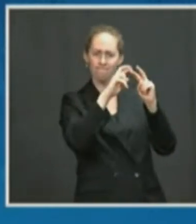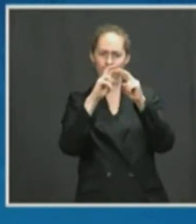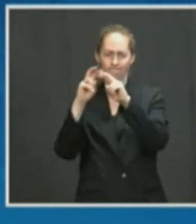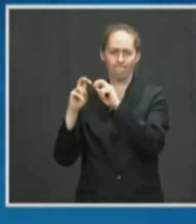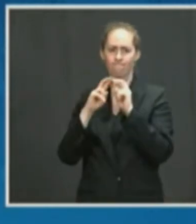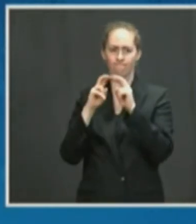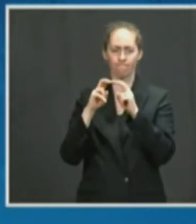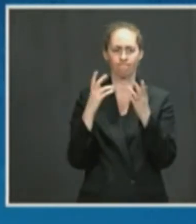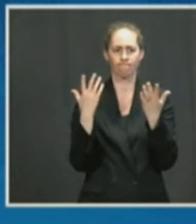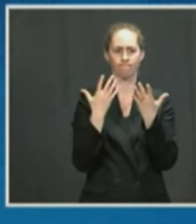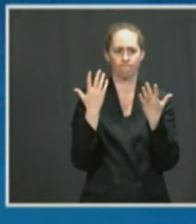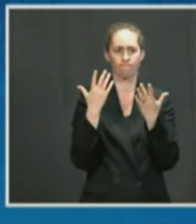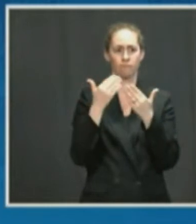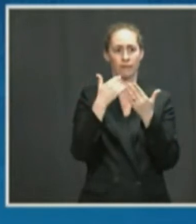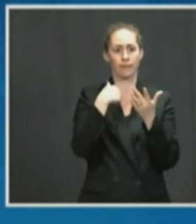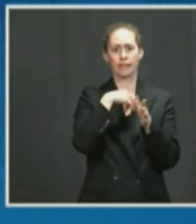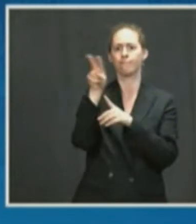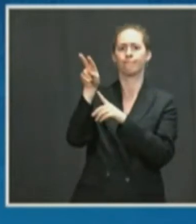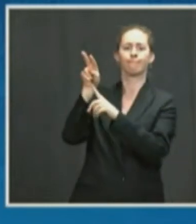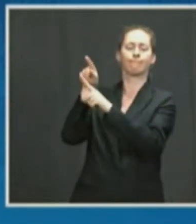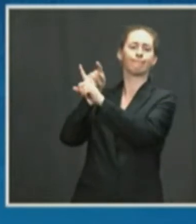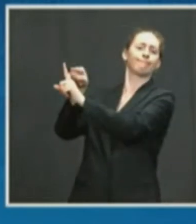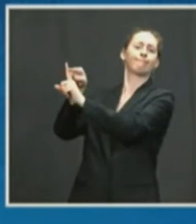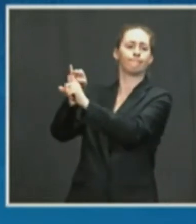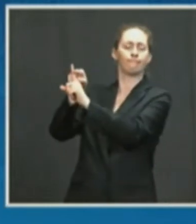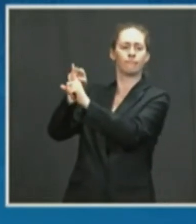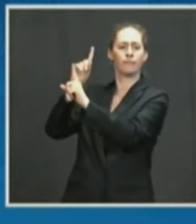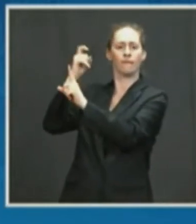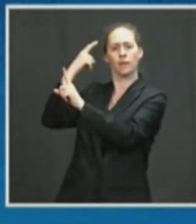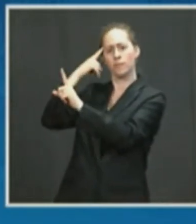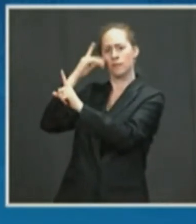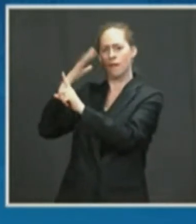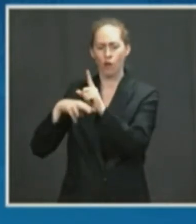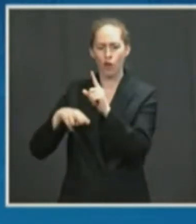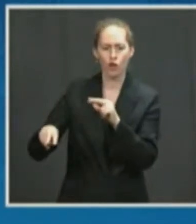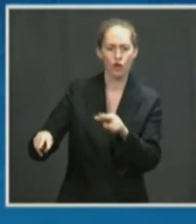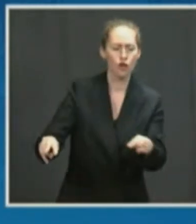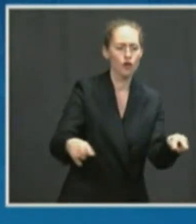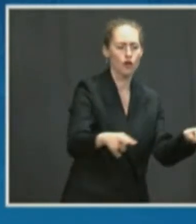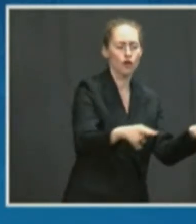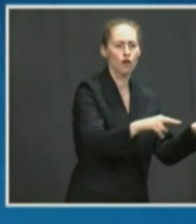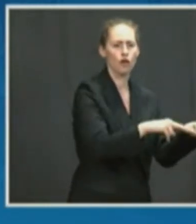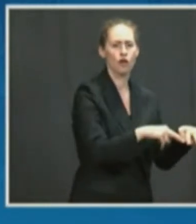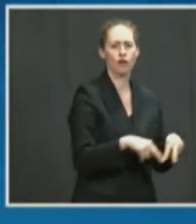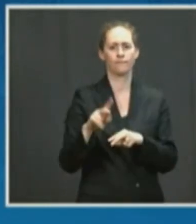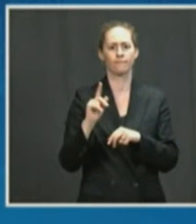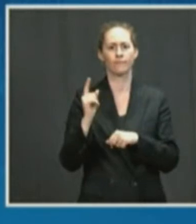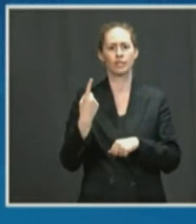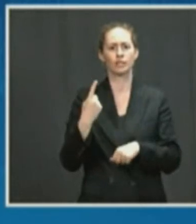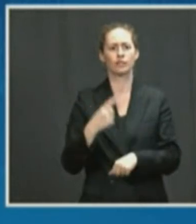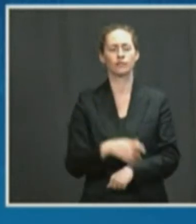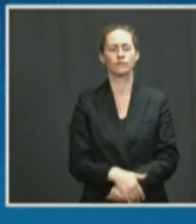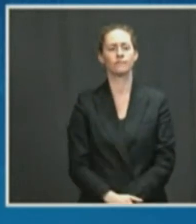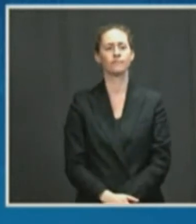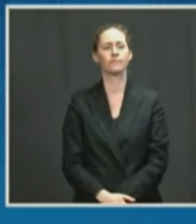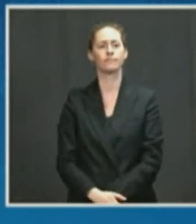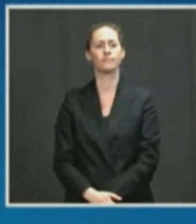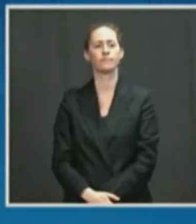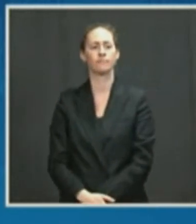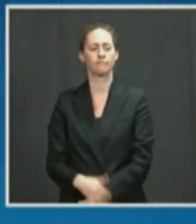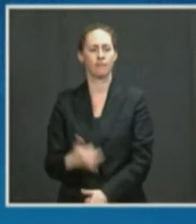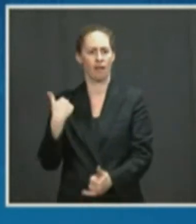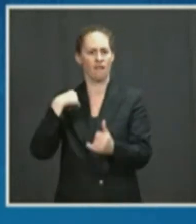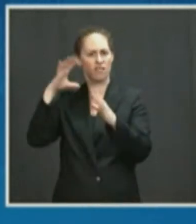and we are now analyzing it with a presidential commission where there is accountability, where for